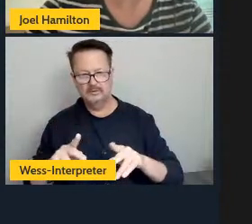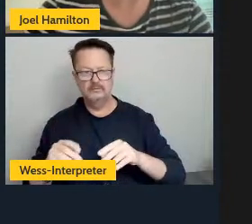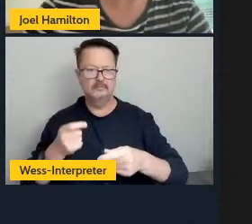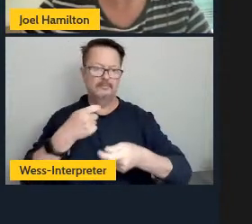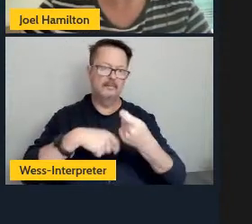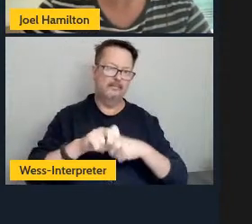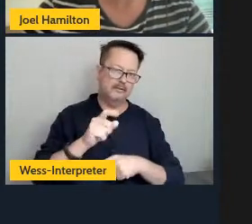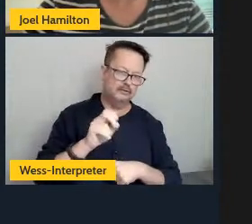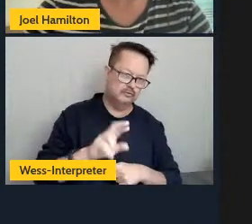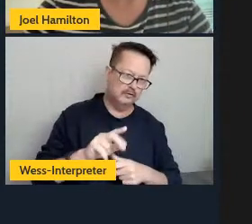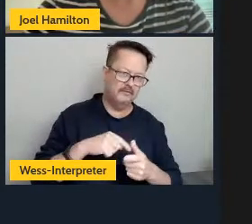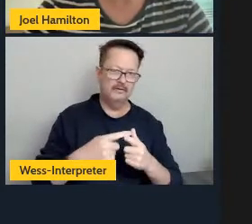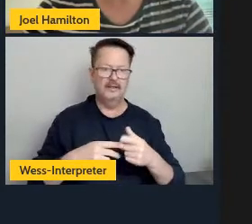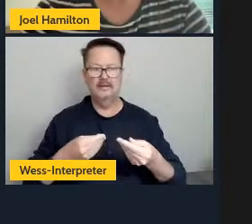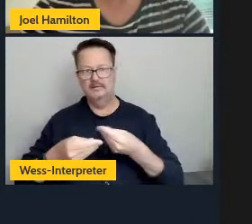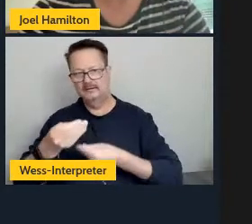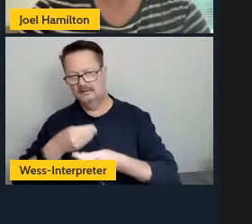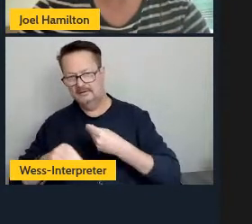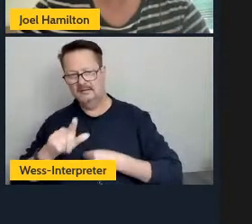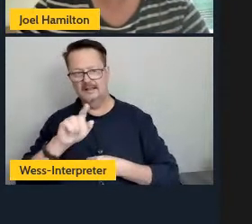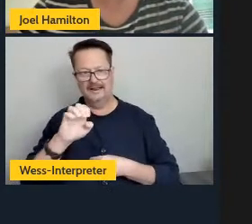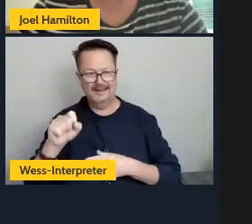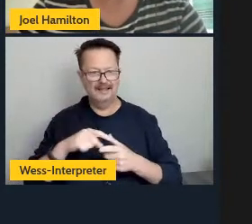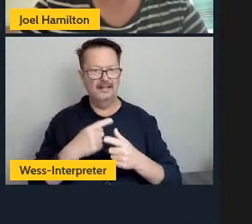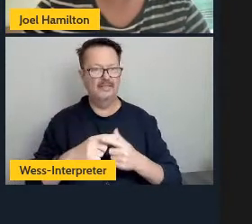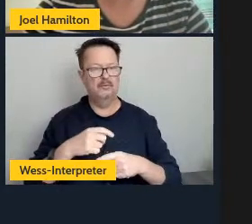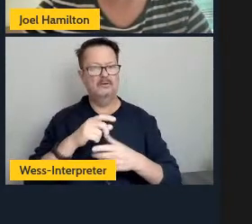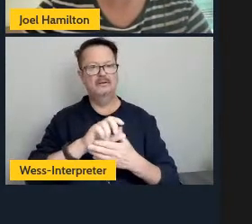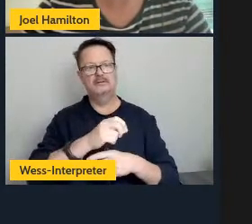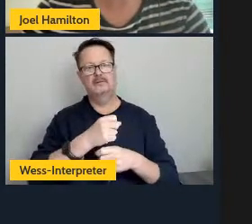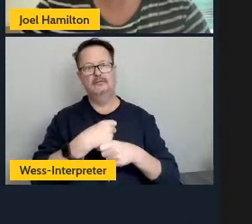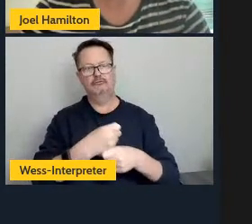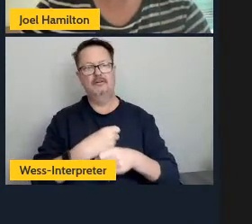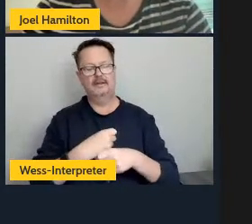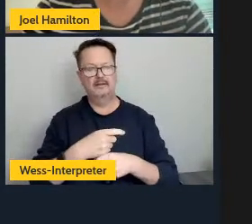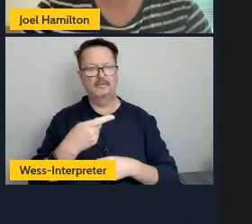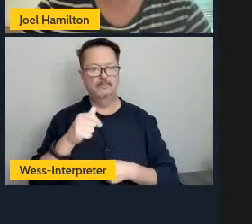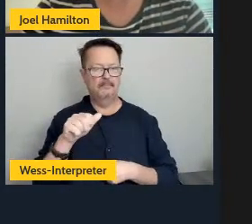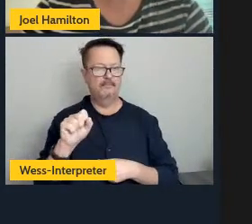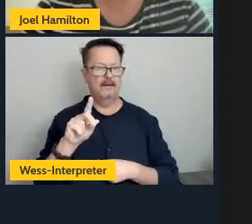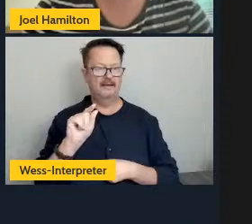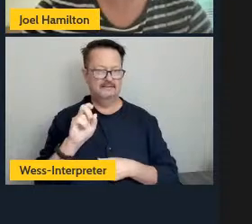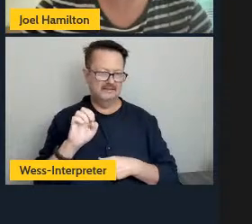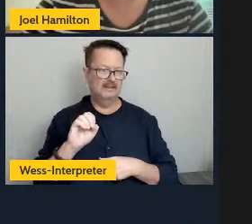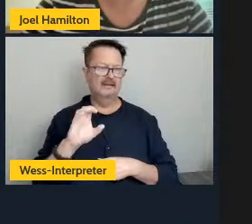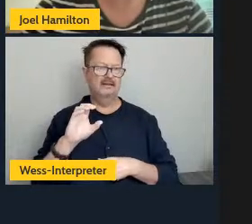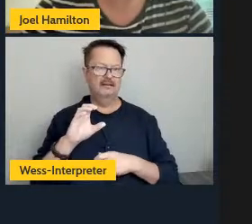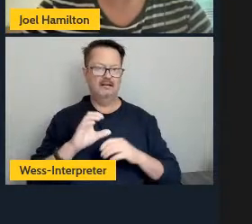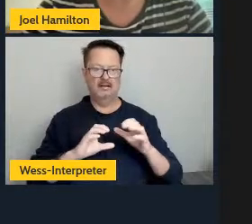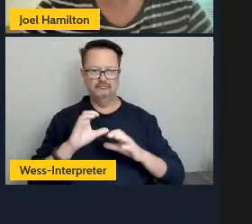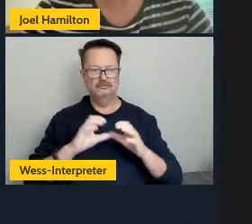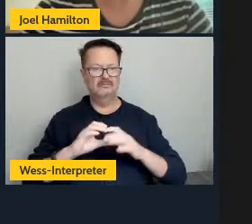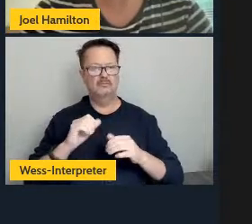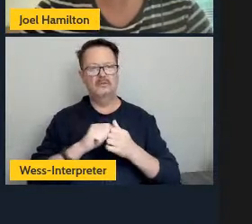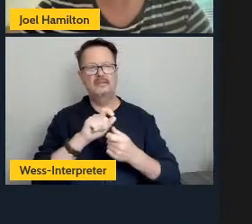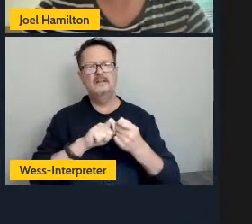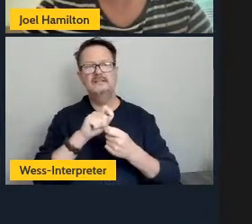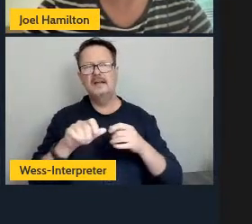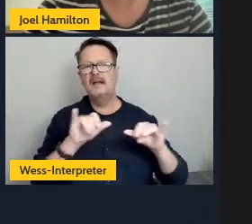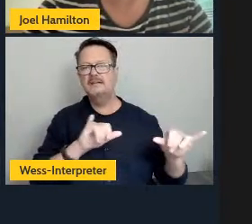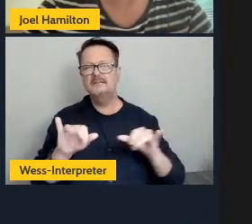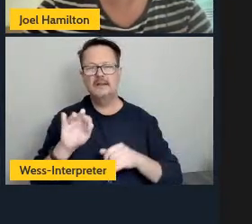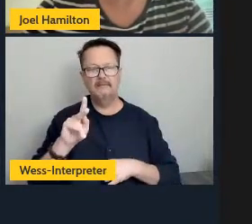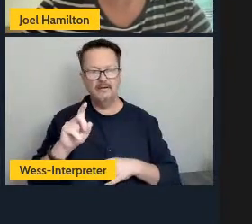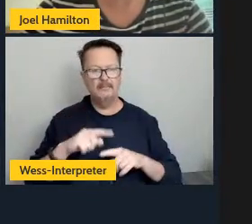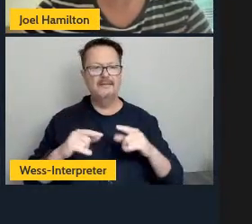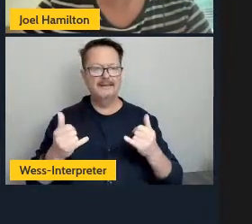the surname less, and then we create our construct, our parse state construct with the exact same fields as before, but now we're passing in the serverless